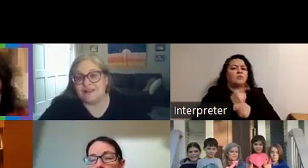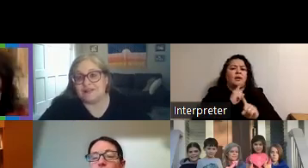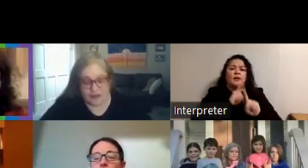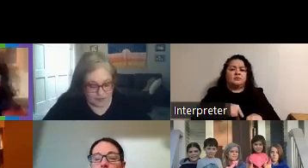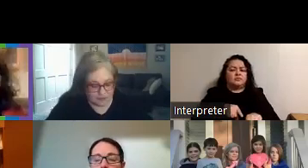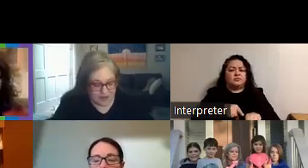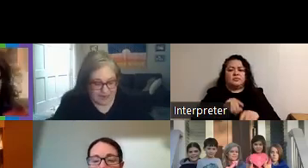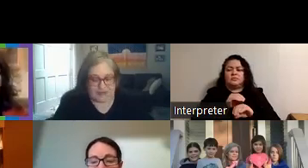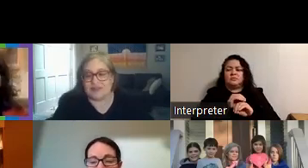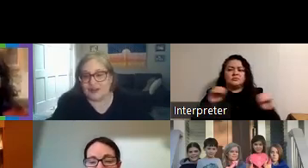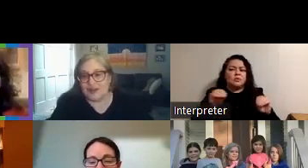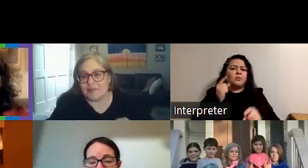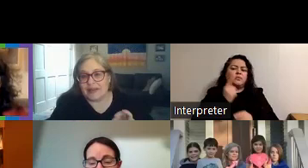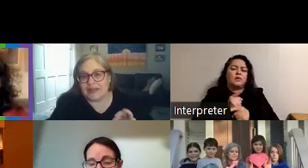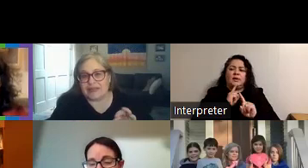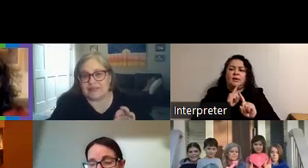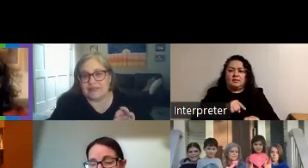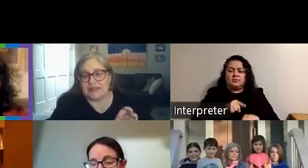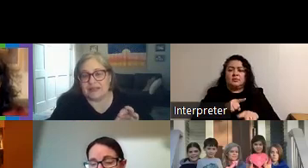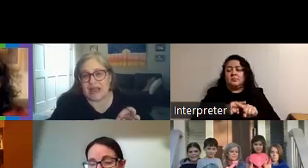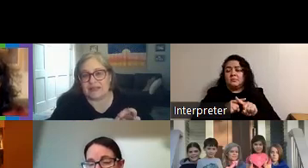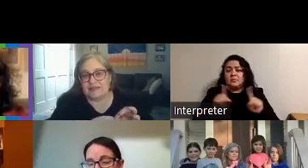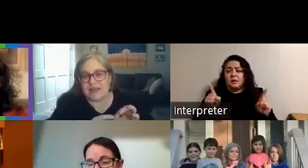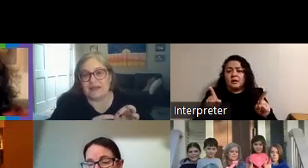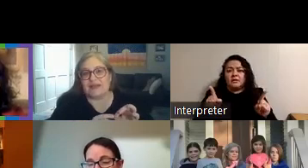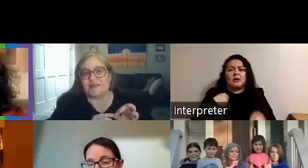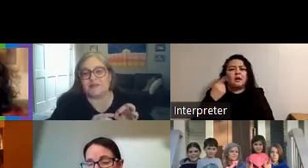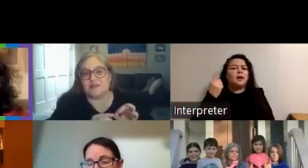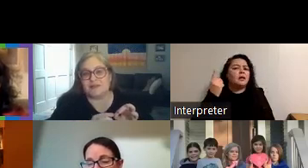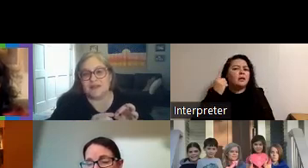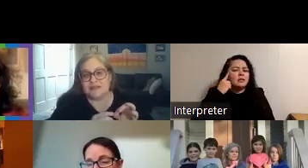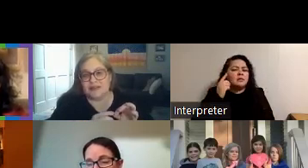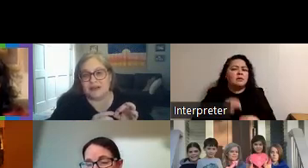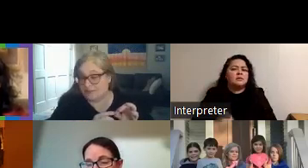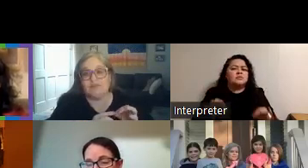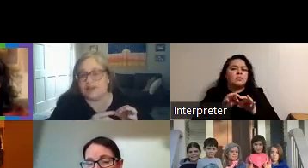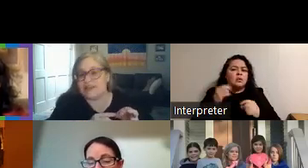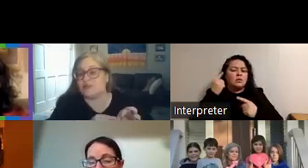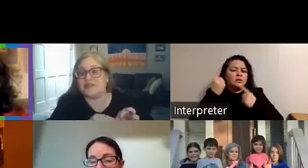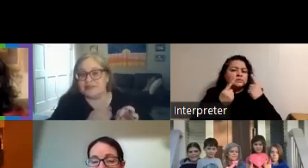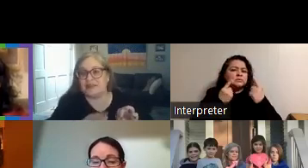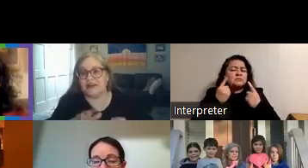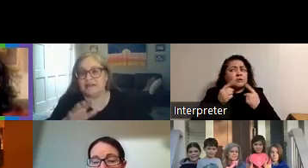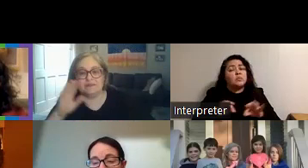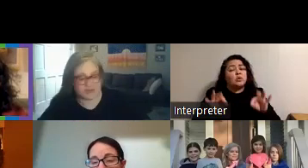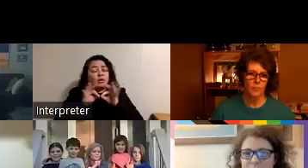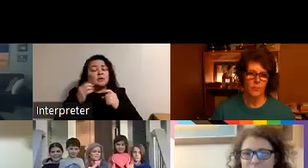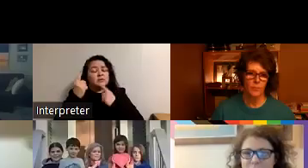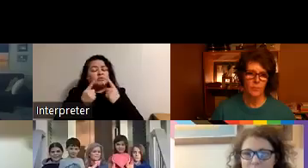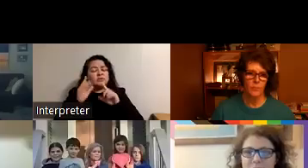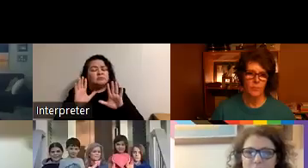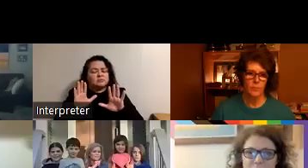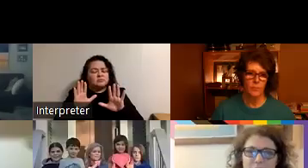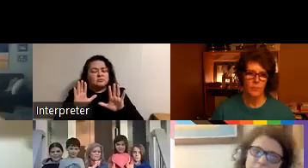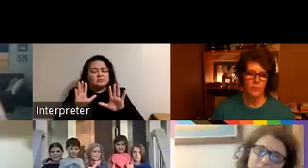there's no right answer but it i think it's worth considering well it is worth considering should